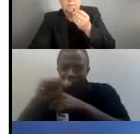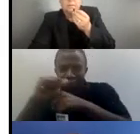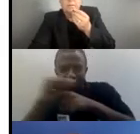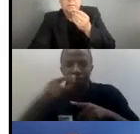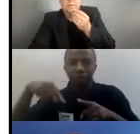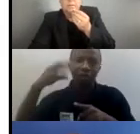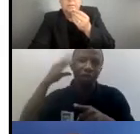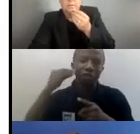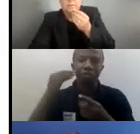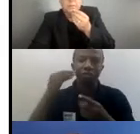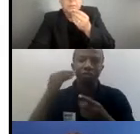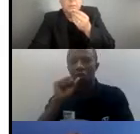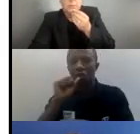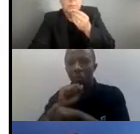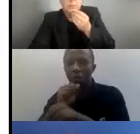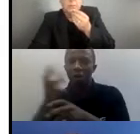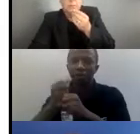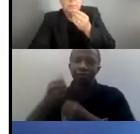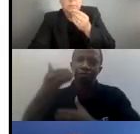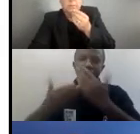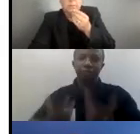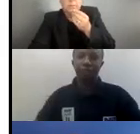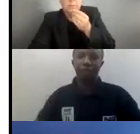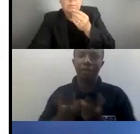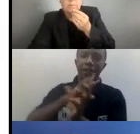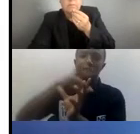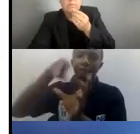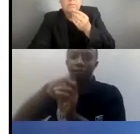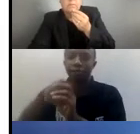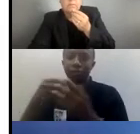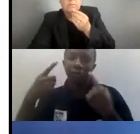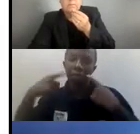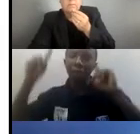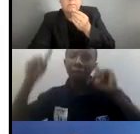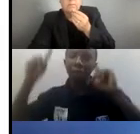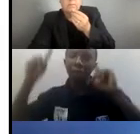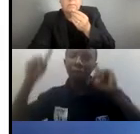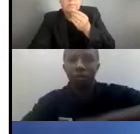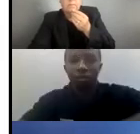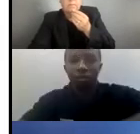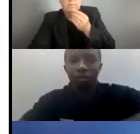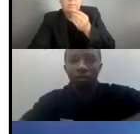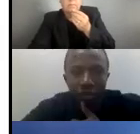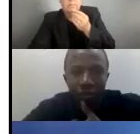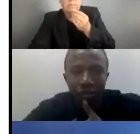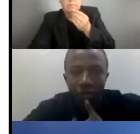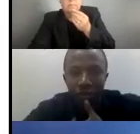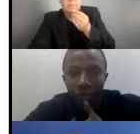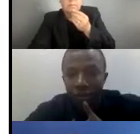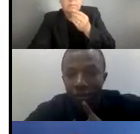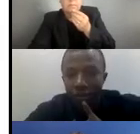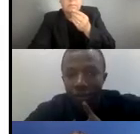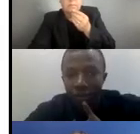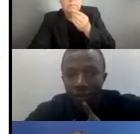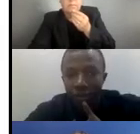coming from, and I can't tell, I'm afraid, because there's no other. If anyone has got a radio on in the background, can they turn it off, please? There's no other